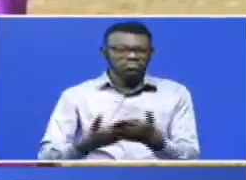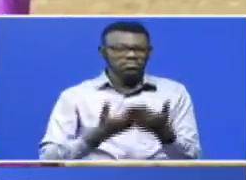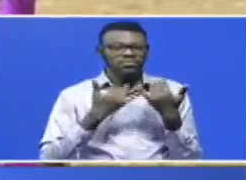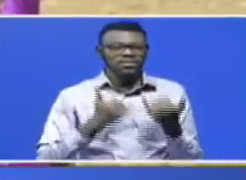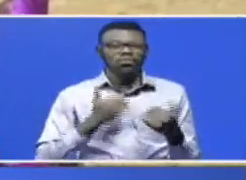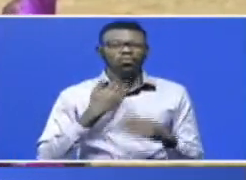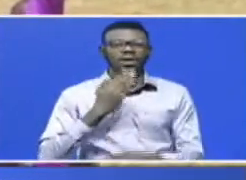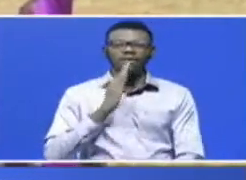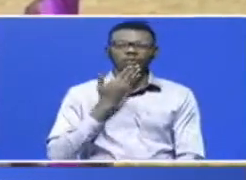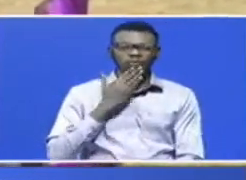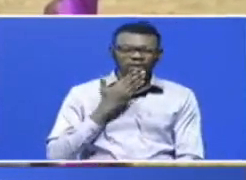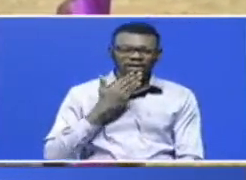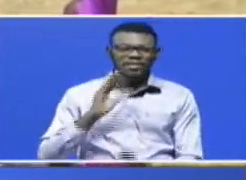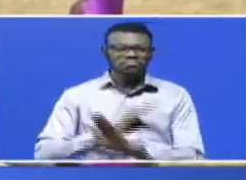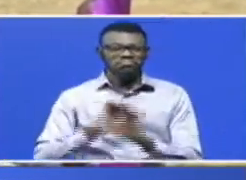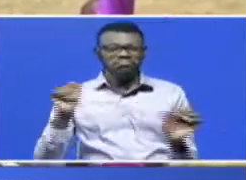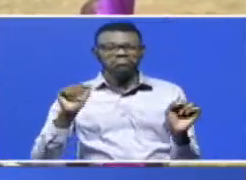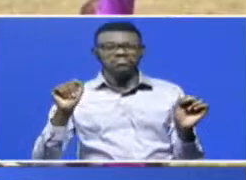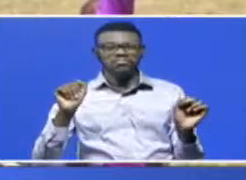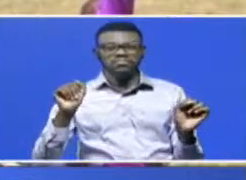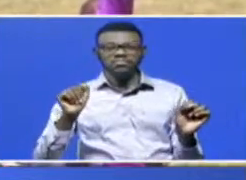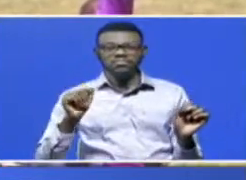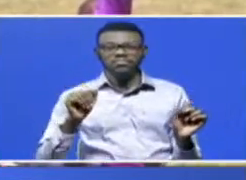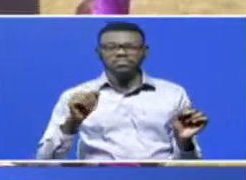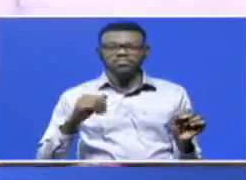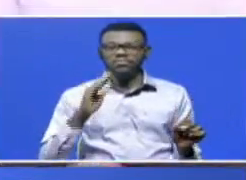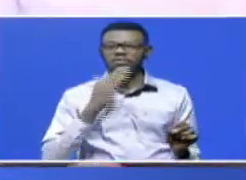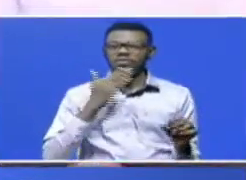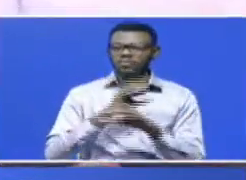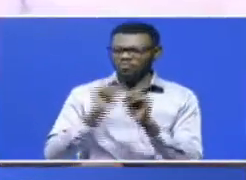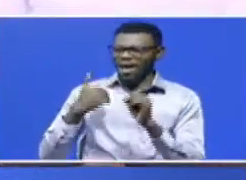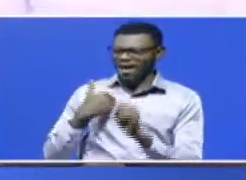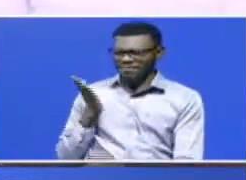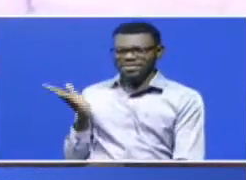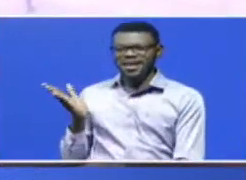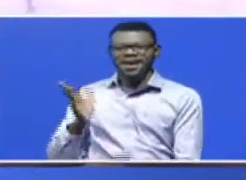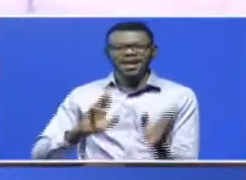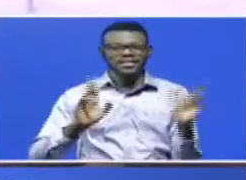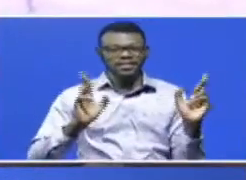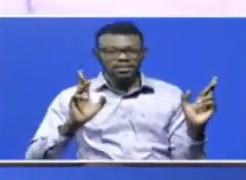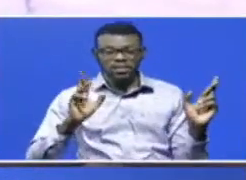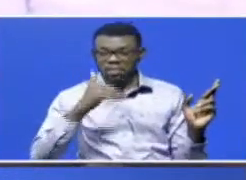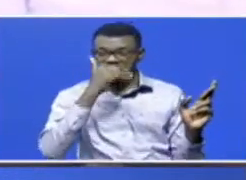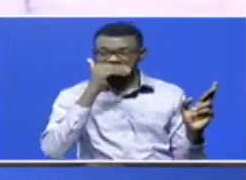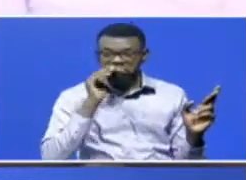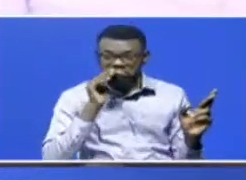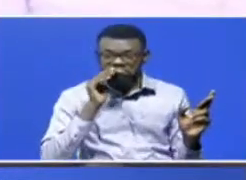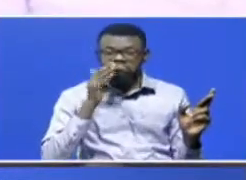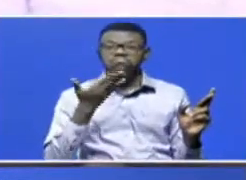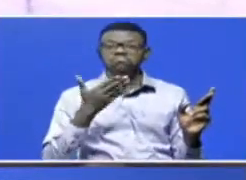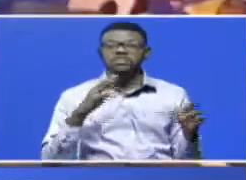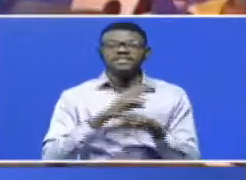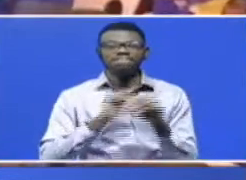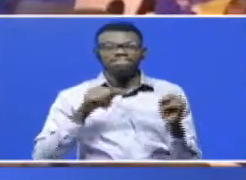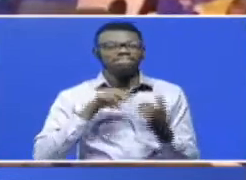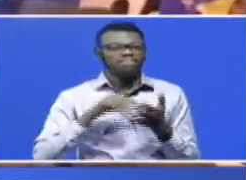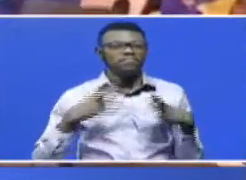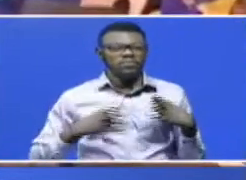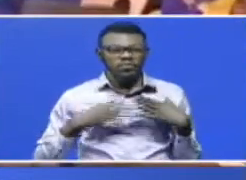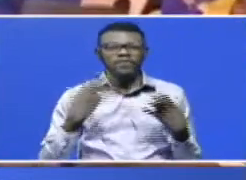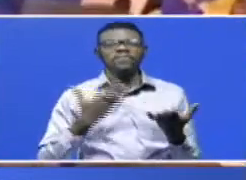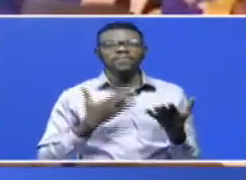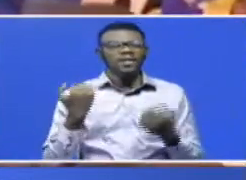president. Na Mluhya babaye anakuwa president. Tuko naye hapa. Musalia Mudavadi for presidency mantra gaining pace with leaders calling